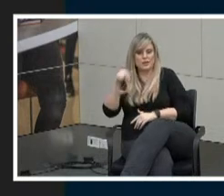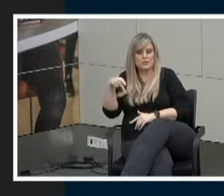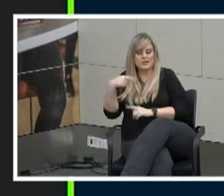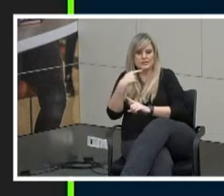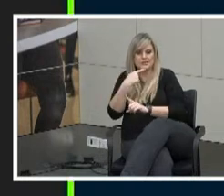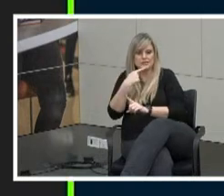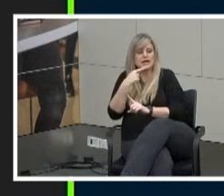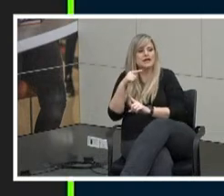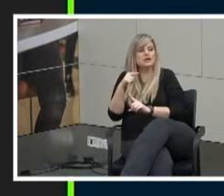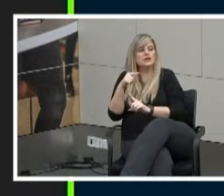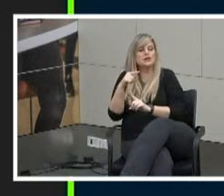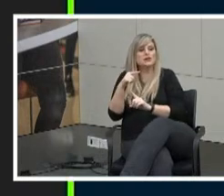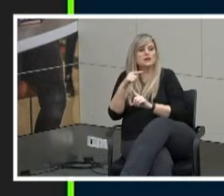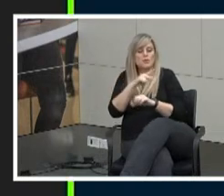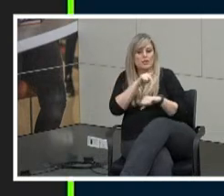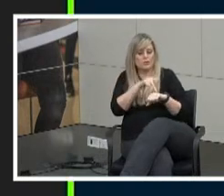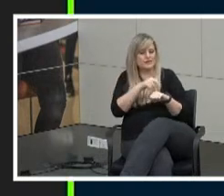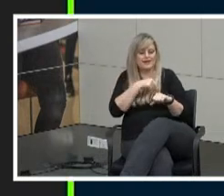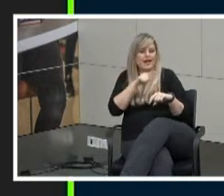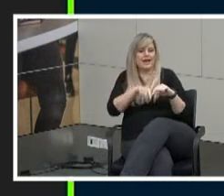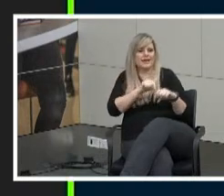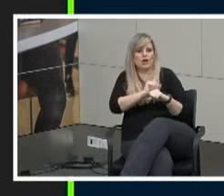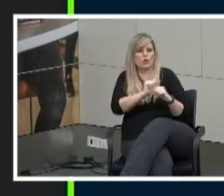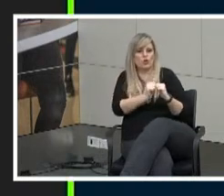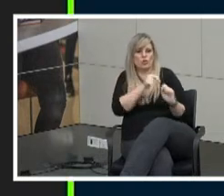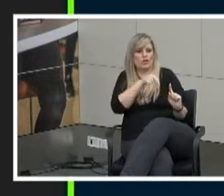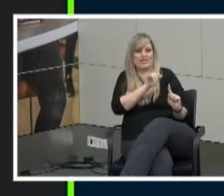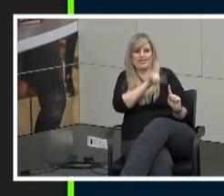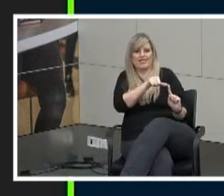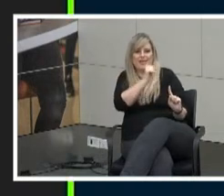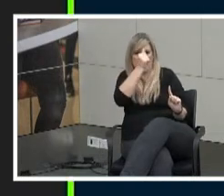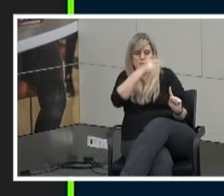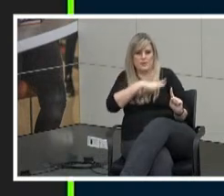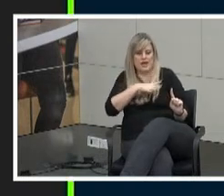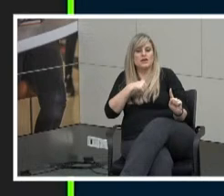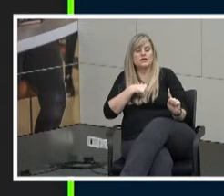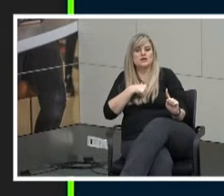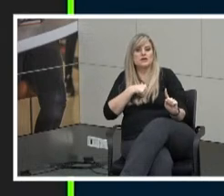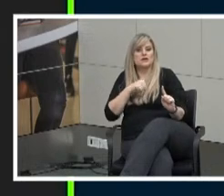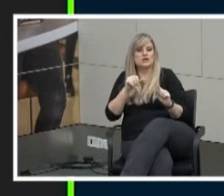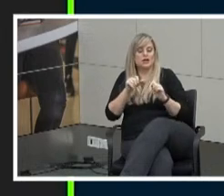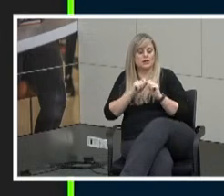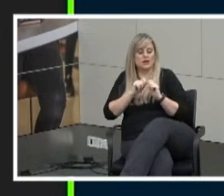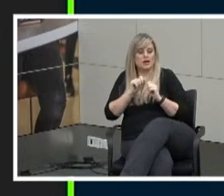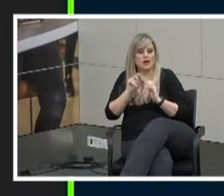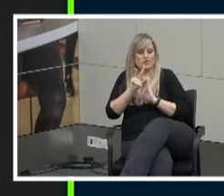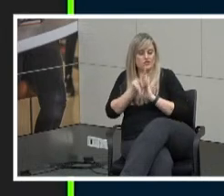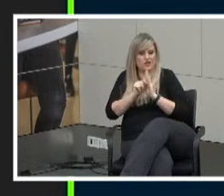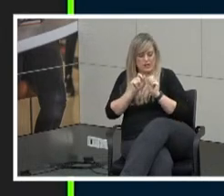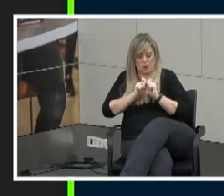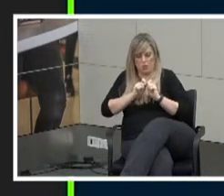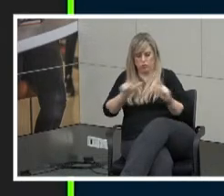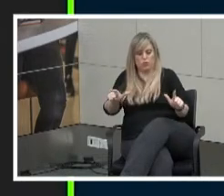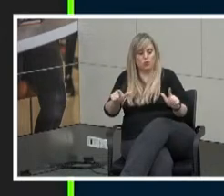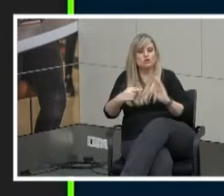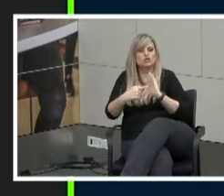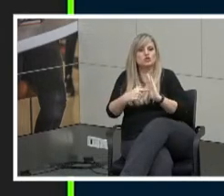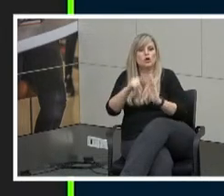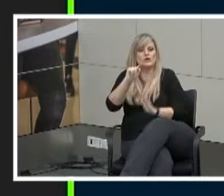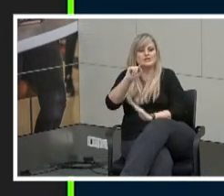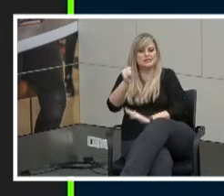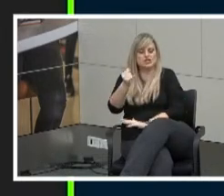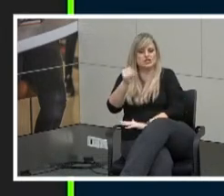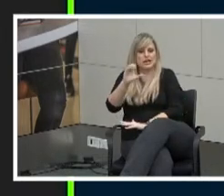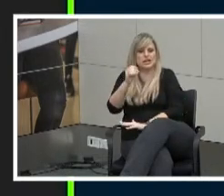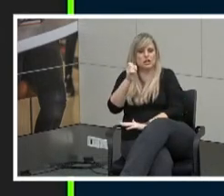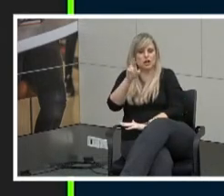in regards to the principal I cannot work with that man a viral video shows Mr TJ coder humiliating students for